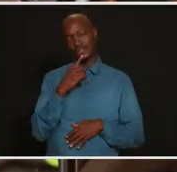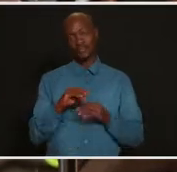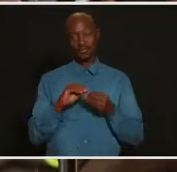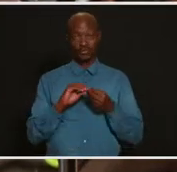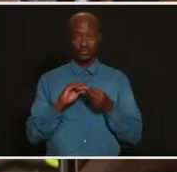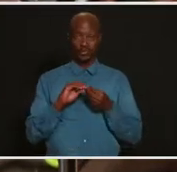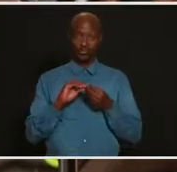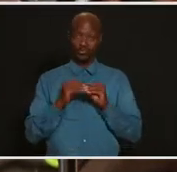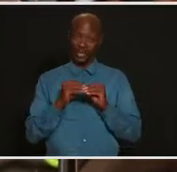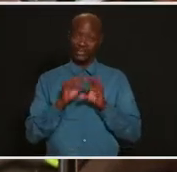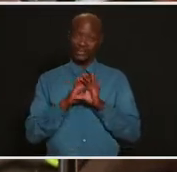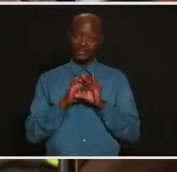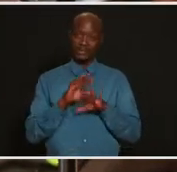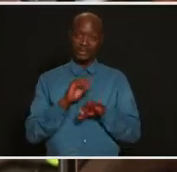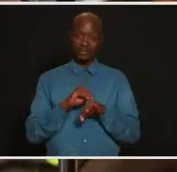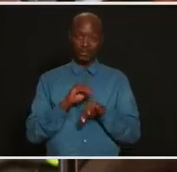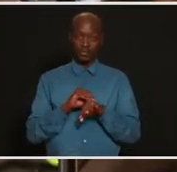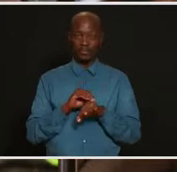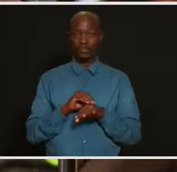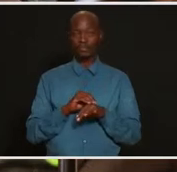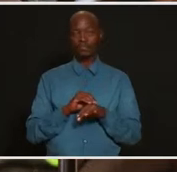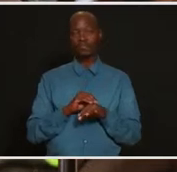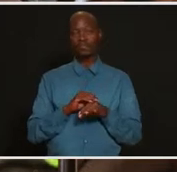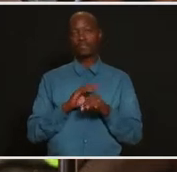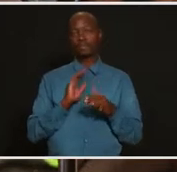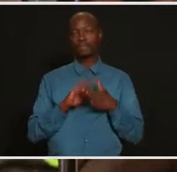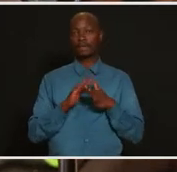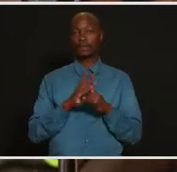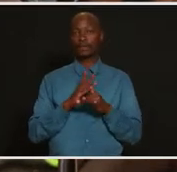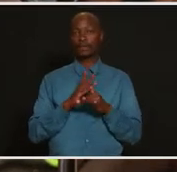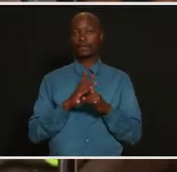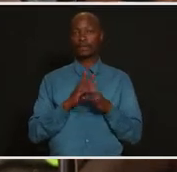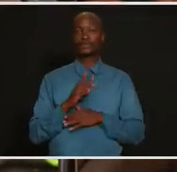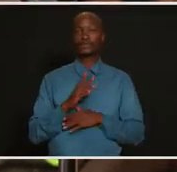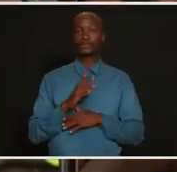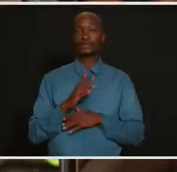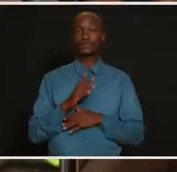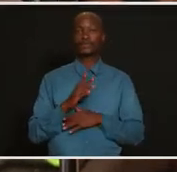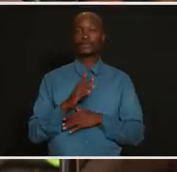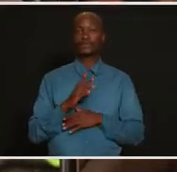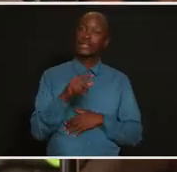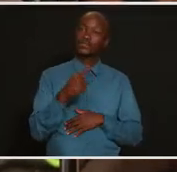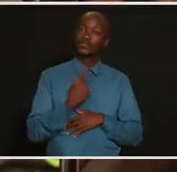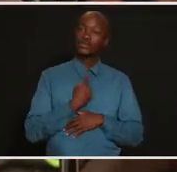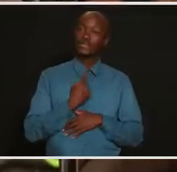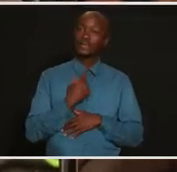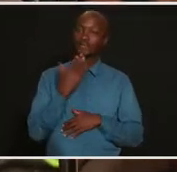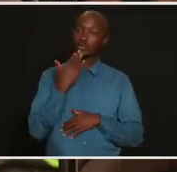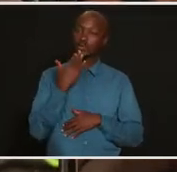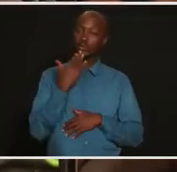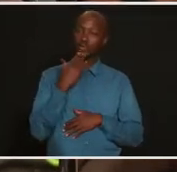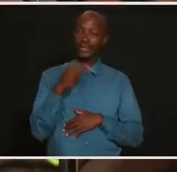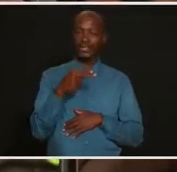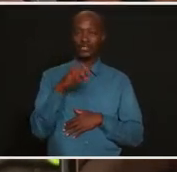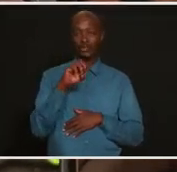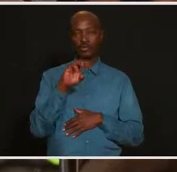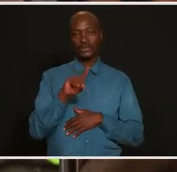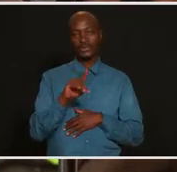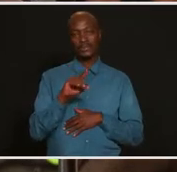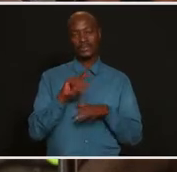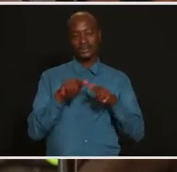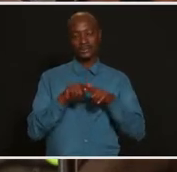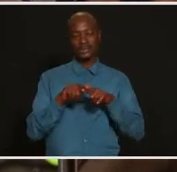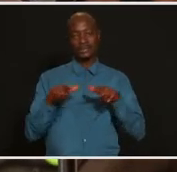problem because already if you ask yourself who is the hod at the level of the